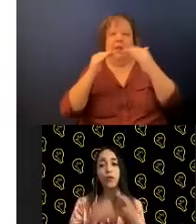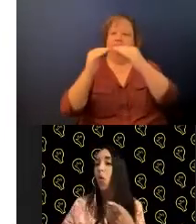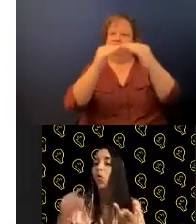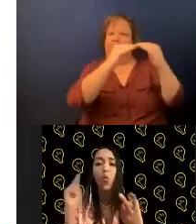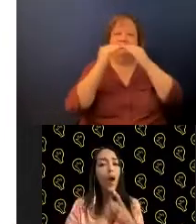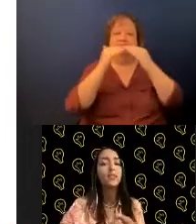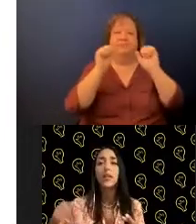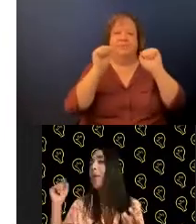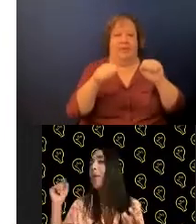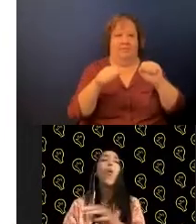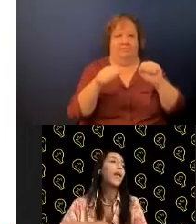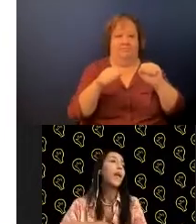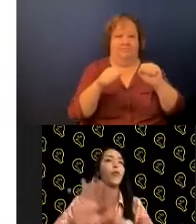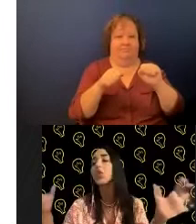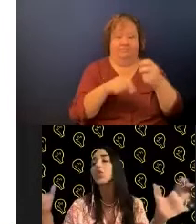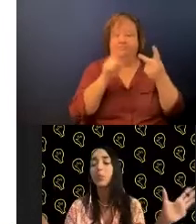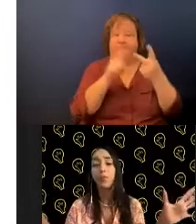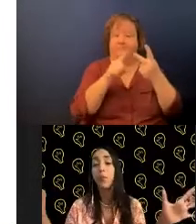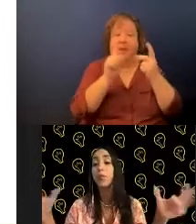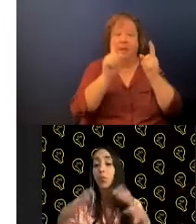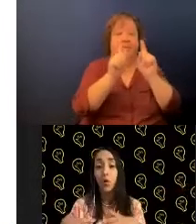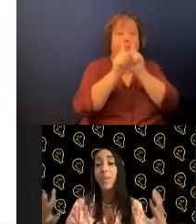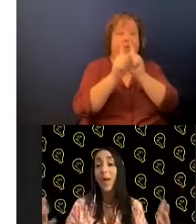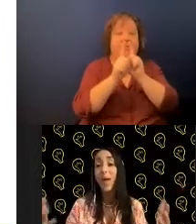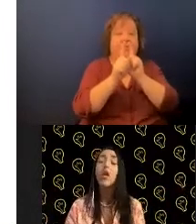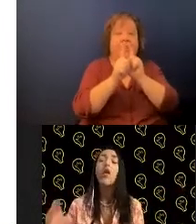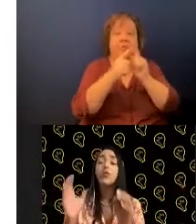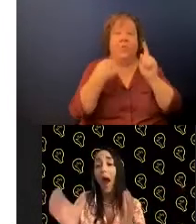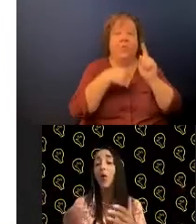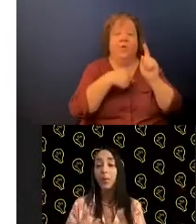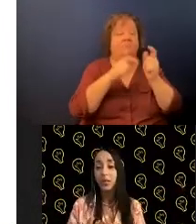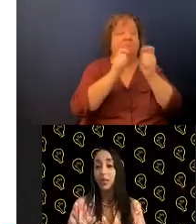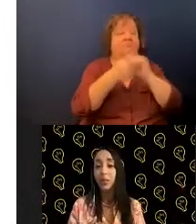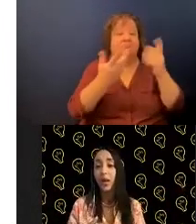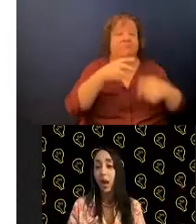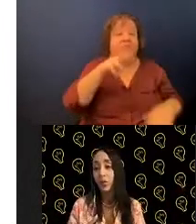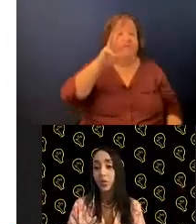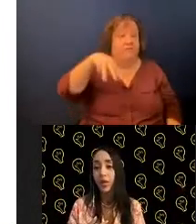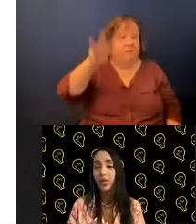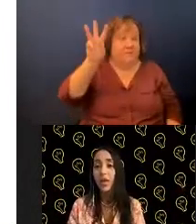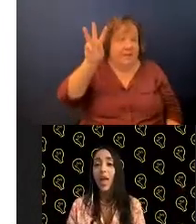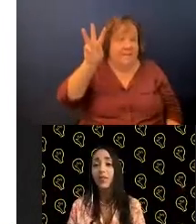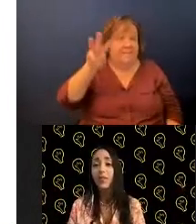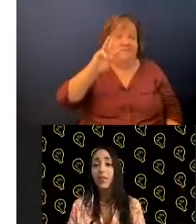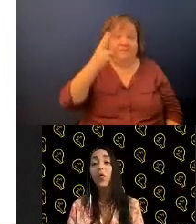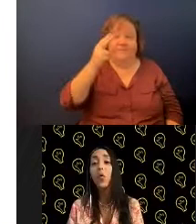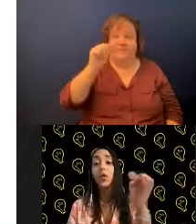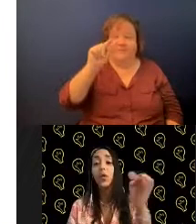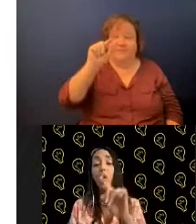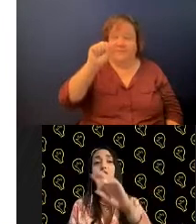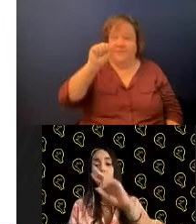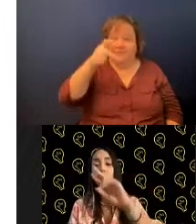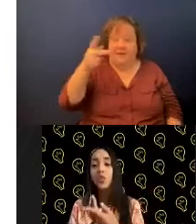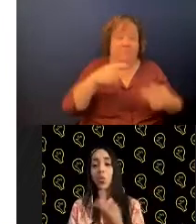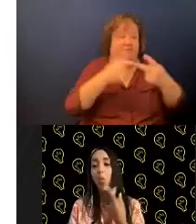the phone, WhatsApp, whatever virtual platform that worked best for our participant and our students. And then we